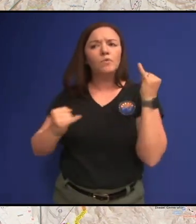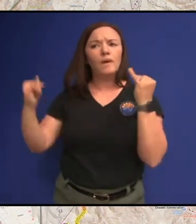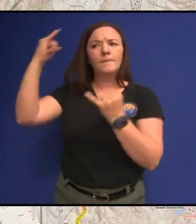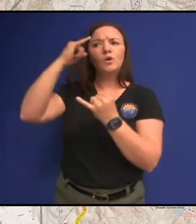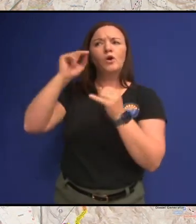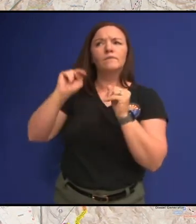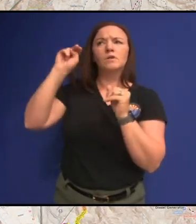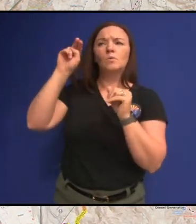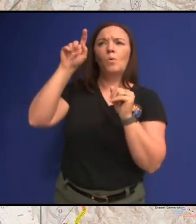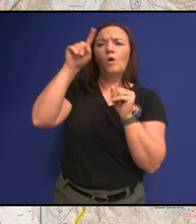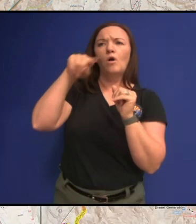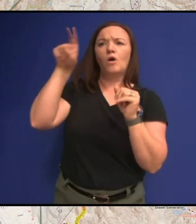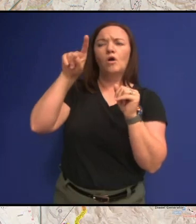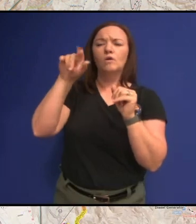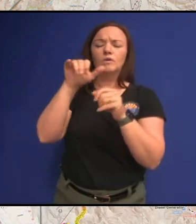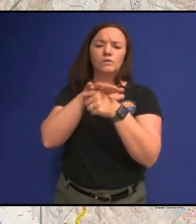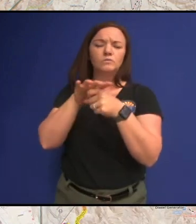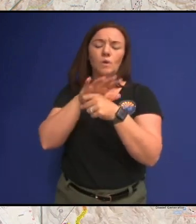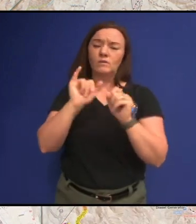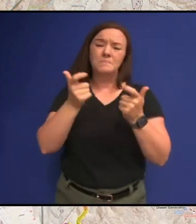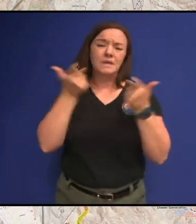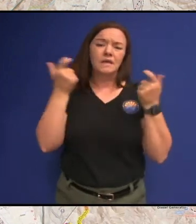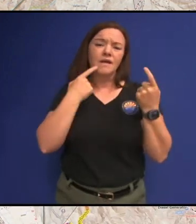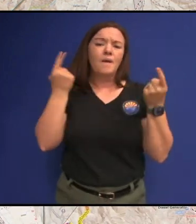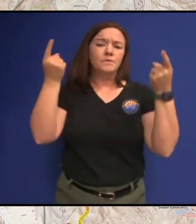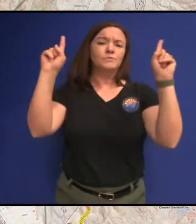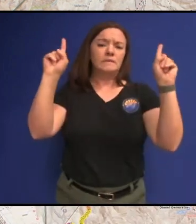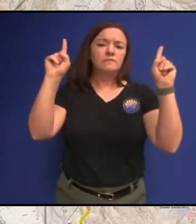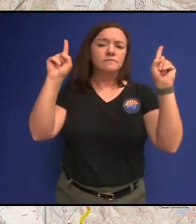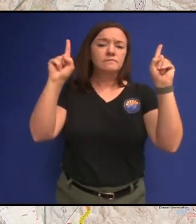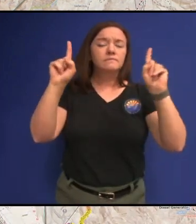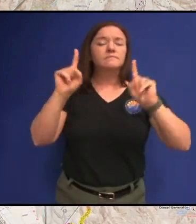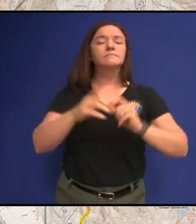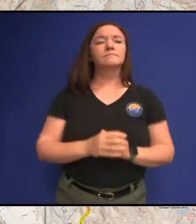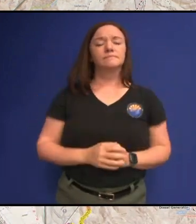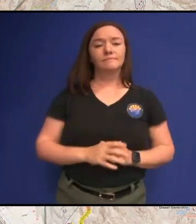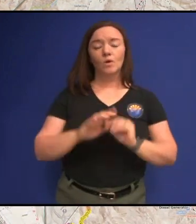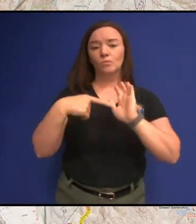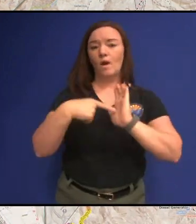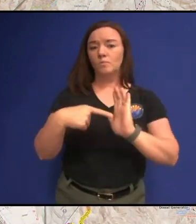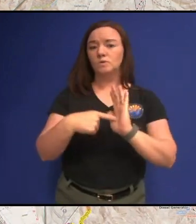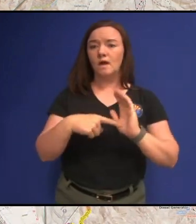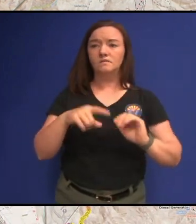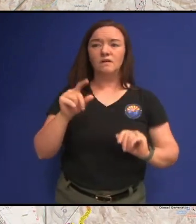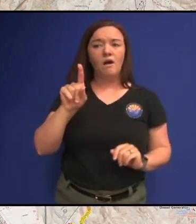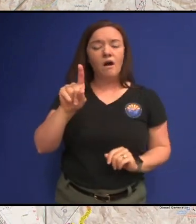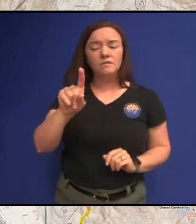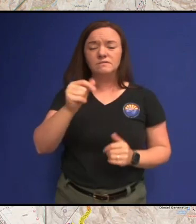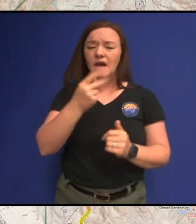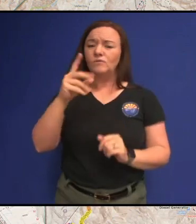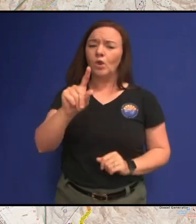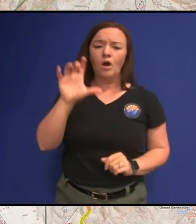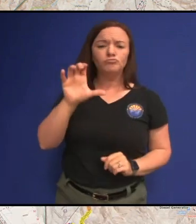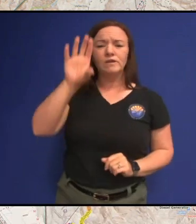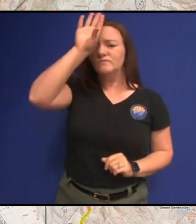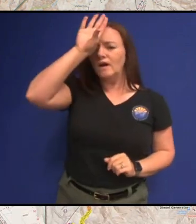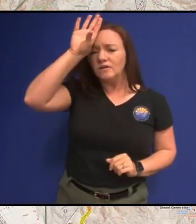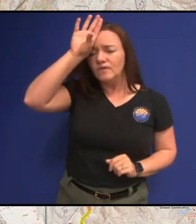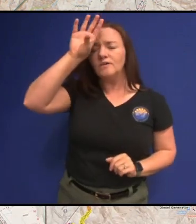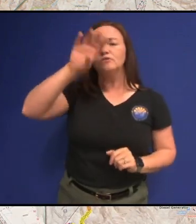That's a huge accomplishment. And it represents hundreds of firefighter, heavy equipment operators,